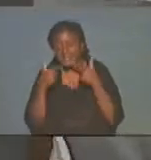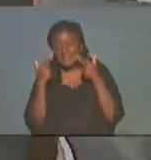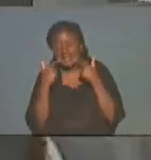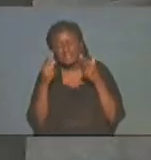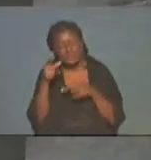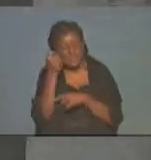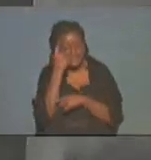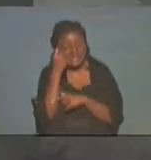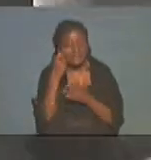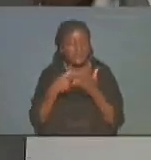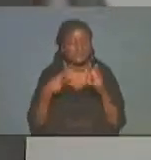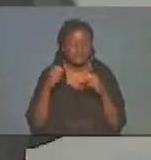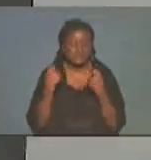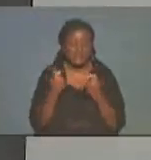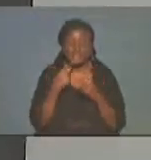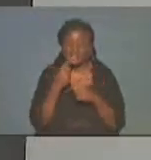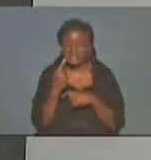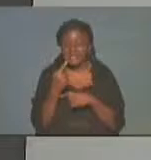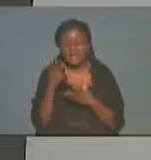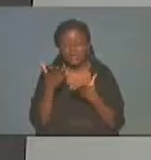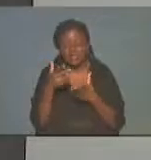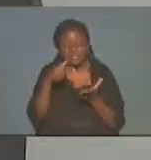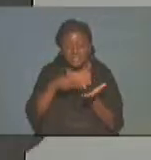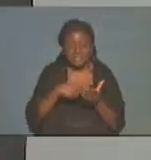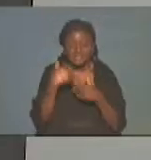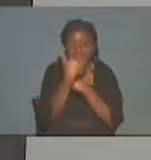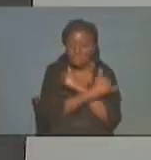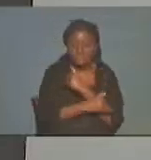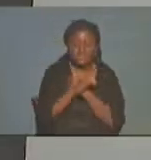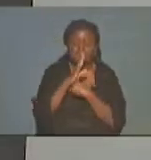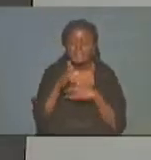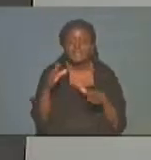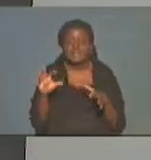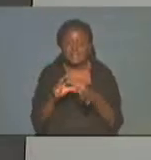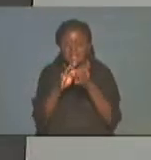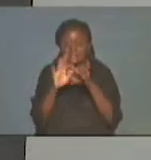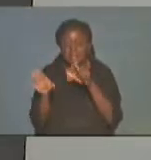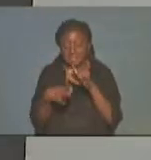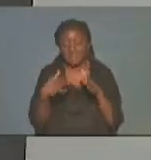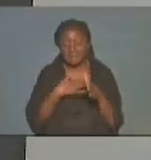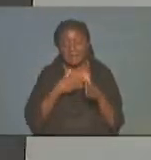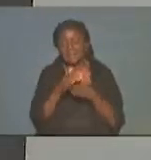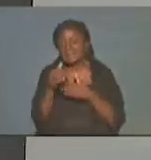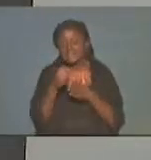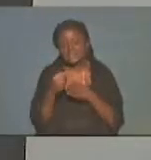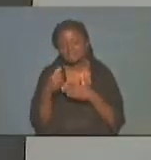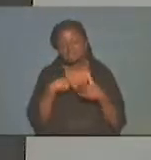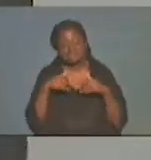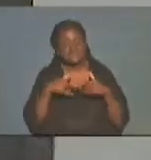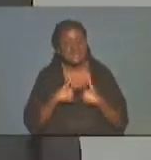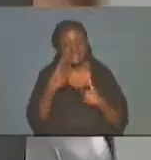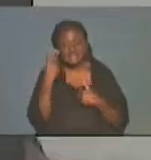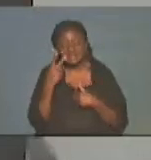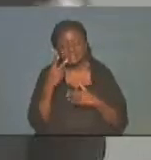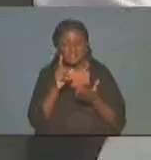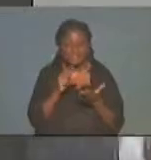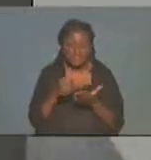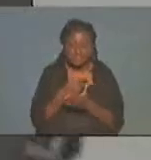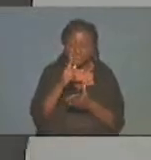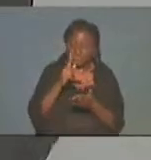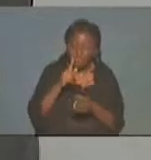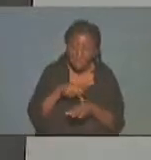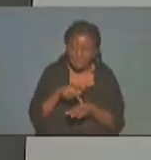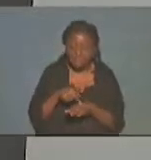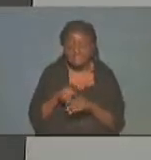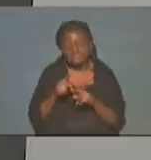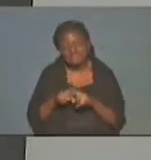what I'm trying to get at. I want this country to be connected under my leadership. I'm tired of seeing what I call new Providence-based news and politicians every night.